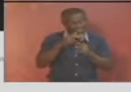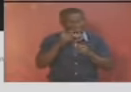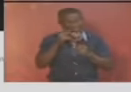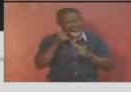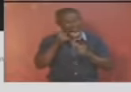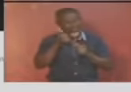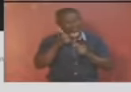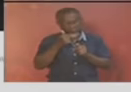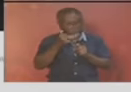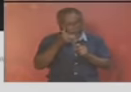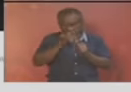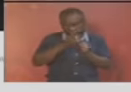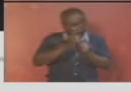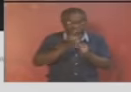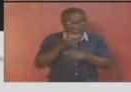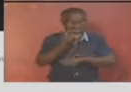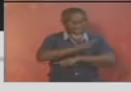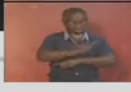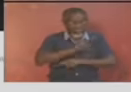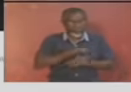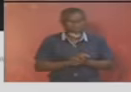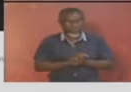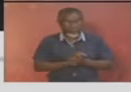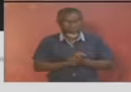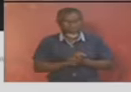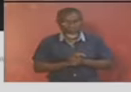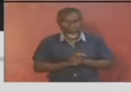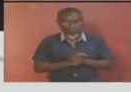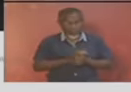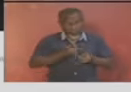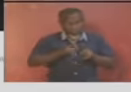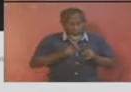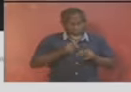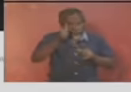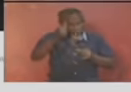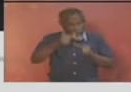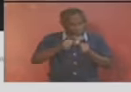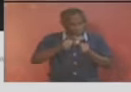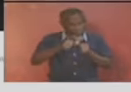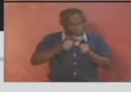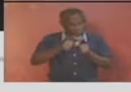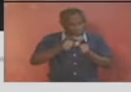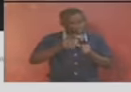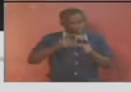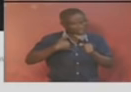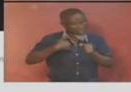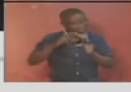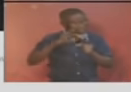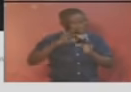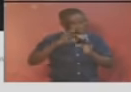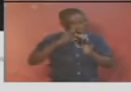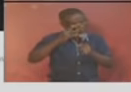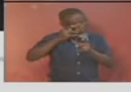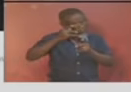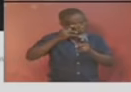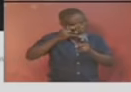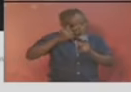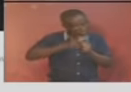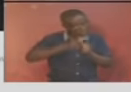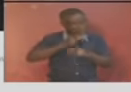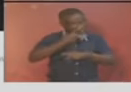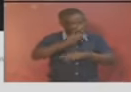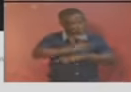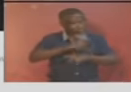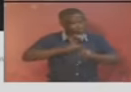day. Again, just to remind the population that even with that 7-day rolling average of 3 cases per day, we have